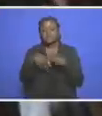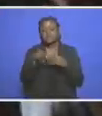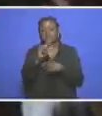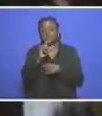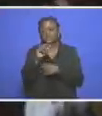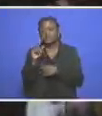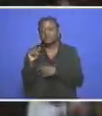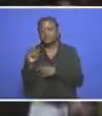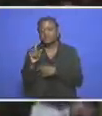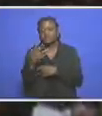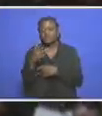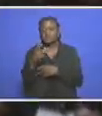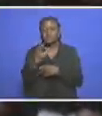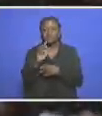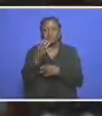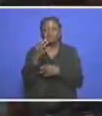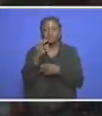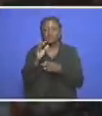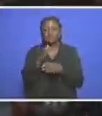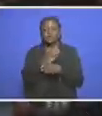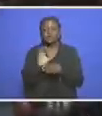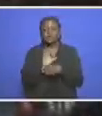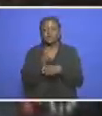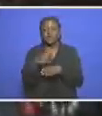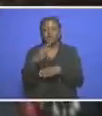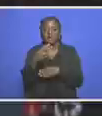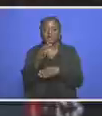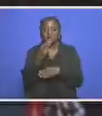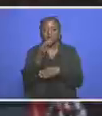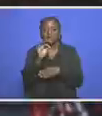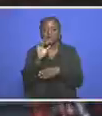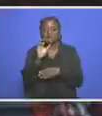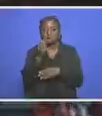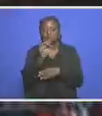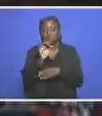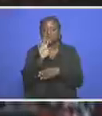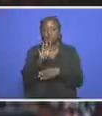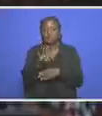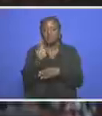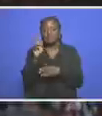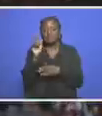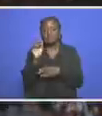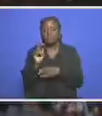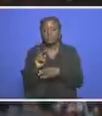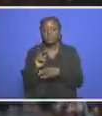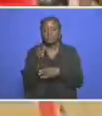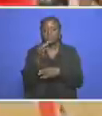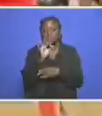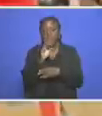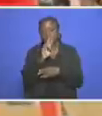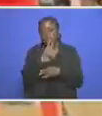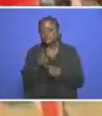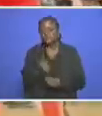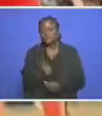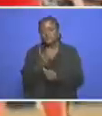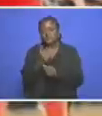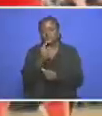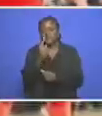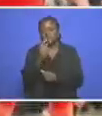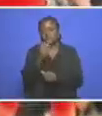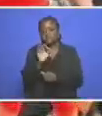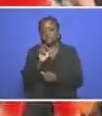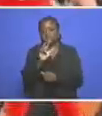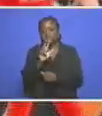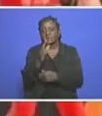posted a career-high 19.4 points to go along with 11.2 rebounds, 2 assists, and 1.3 blocks, as well as